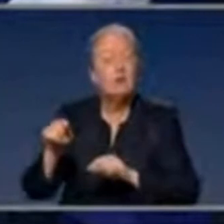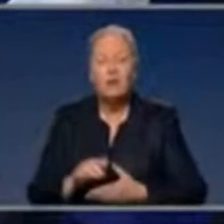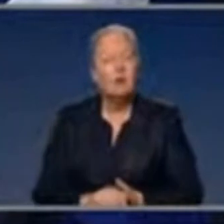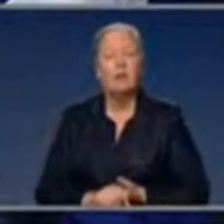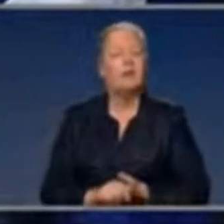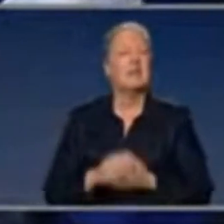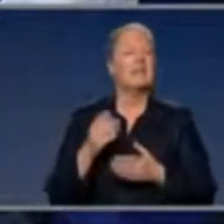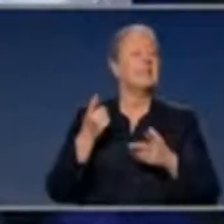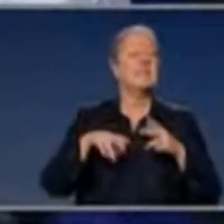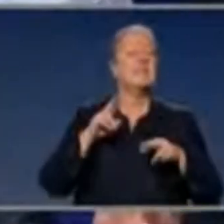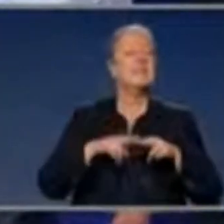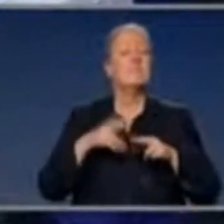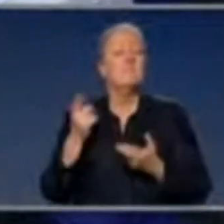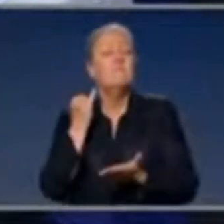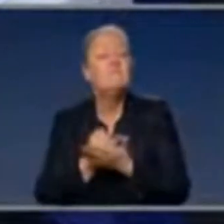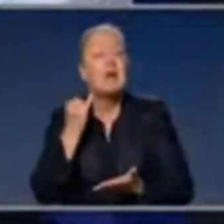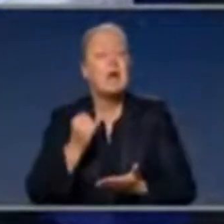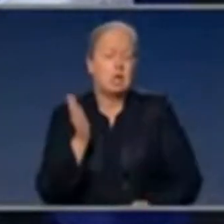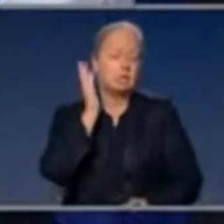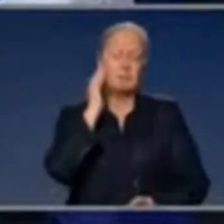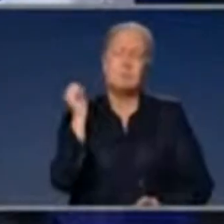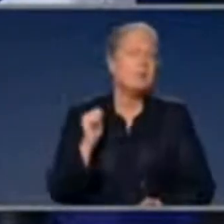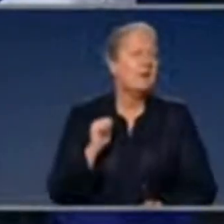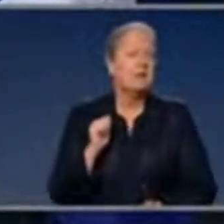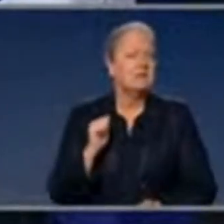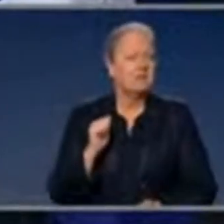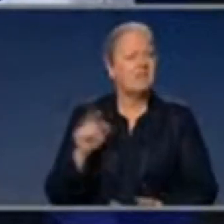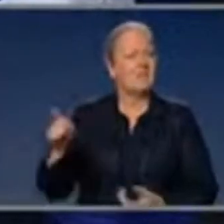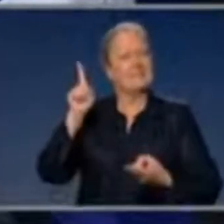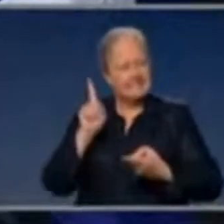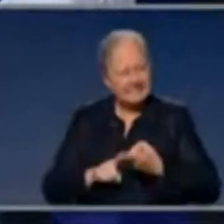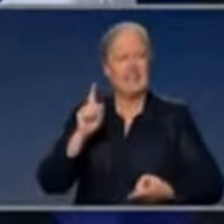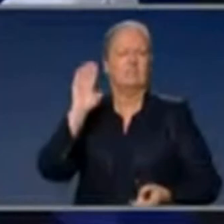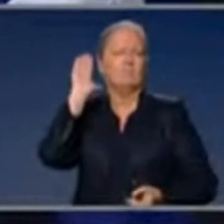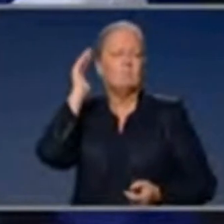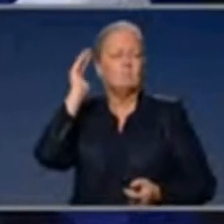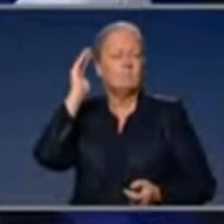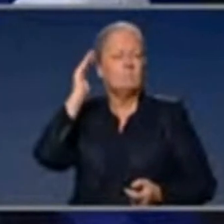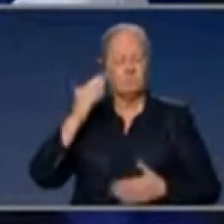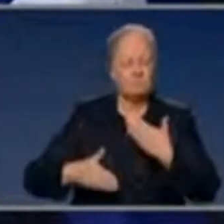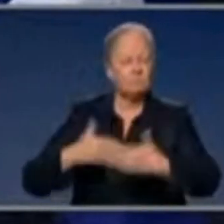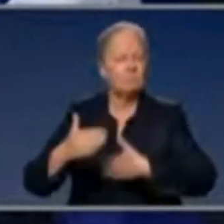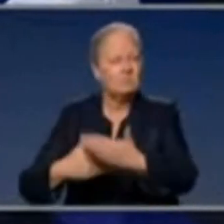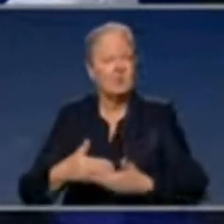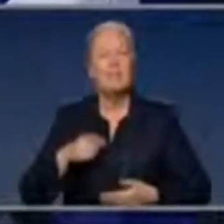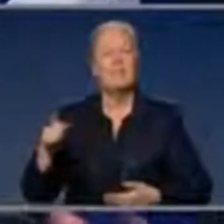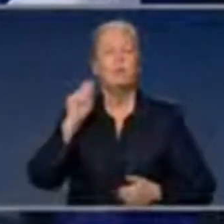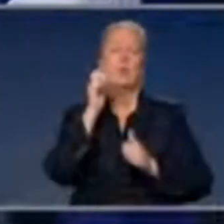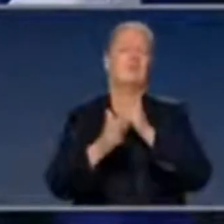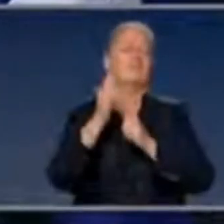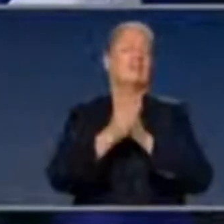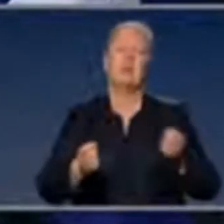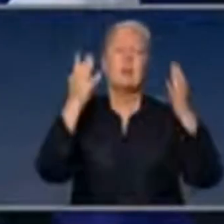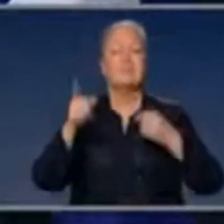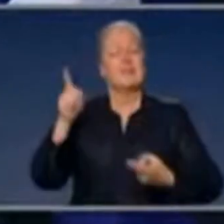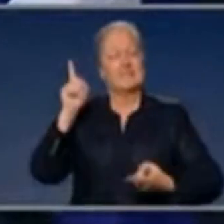outbreak here or a breach here or a breach there, that doesn't mean you have to fold your tent and walk away. No,